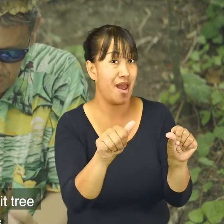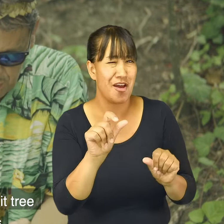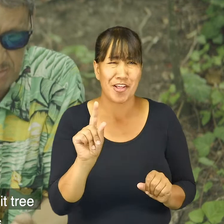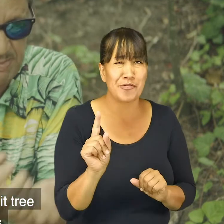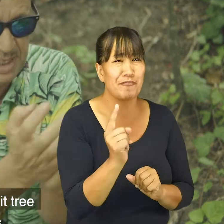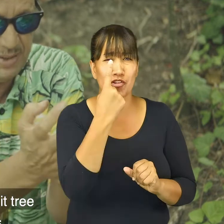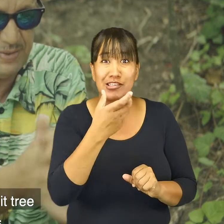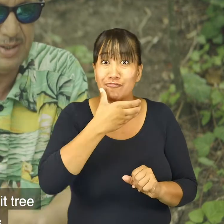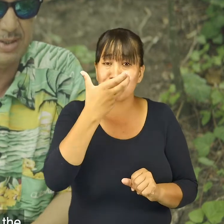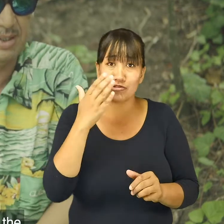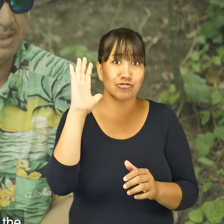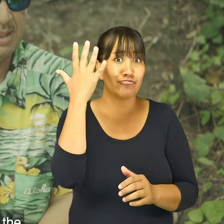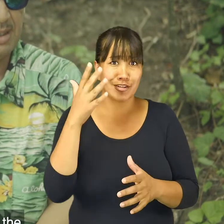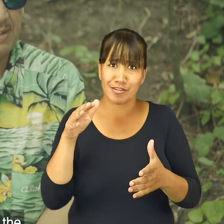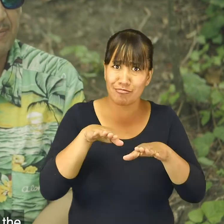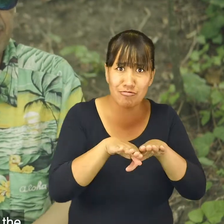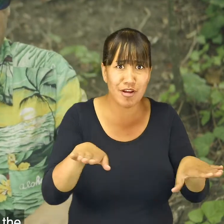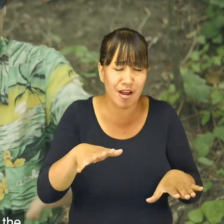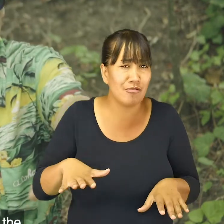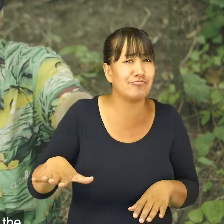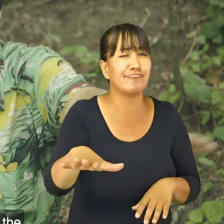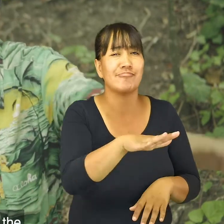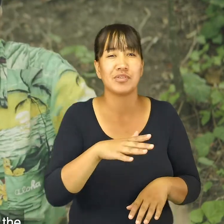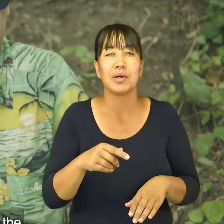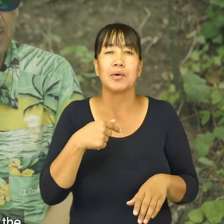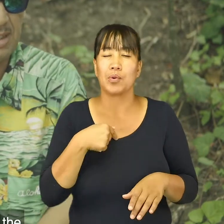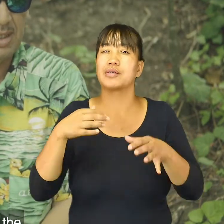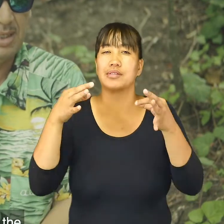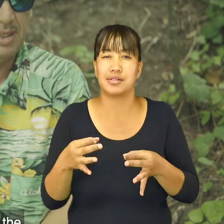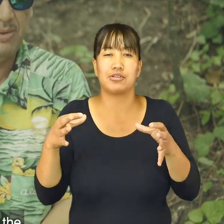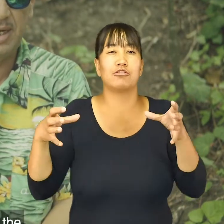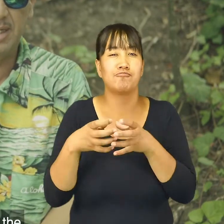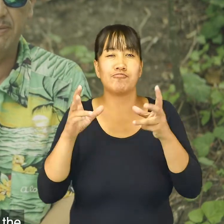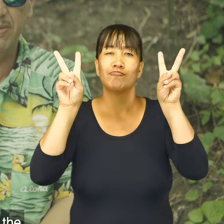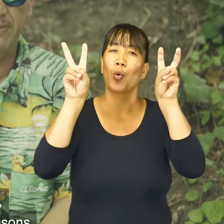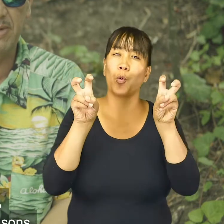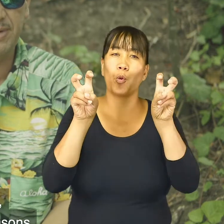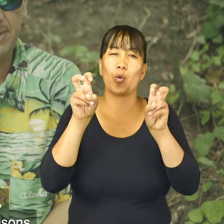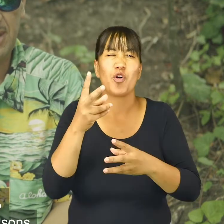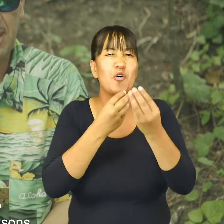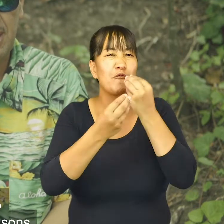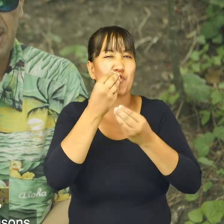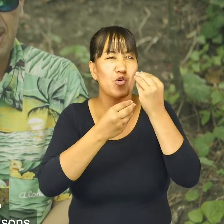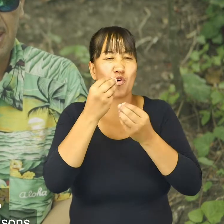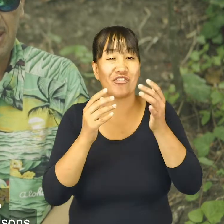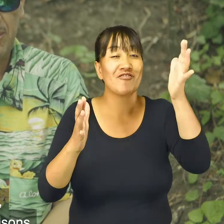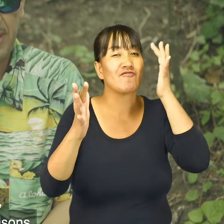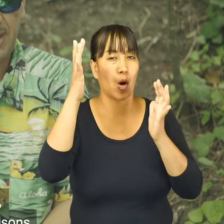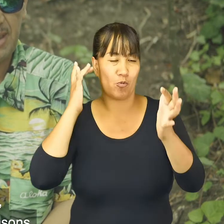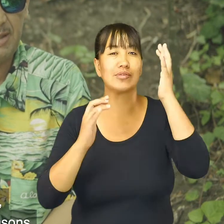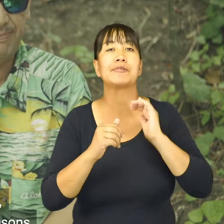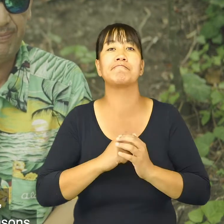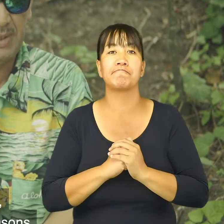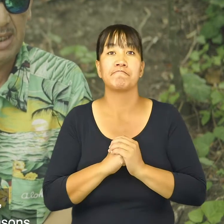first fruit tree to be planted on this ground we called the Wairiki food forest on